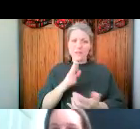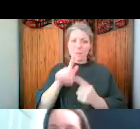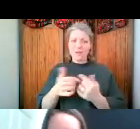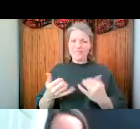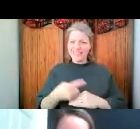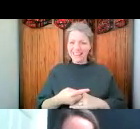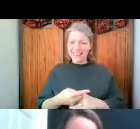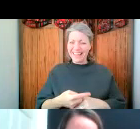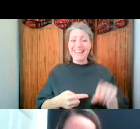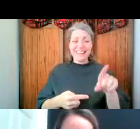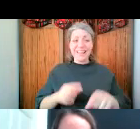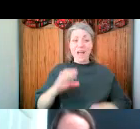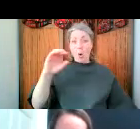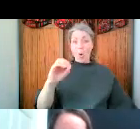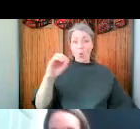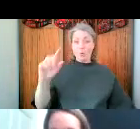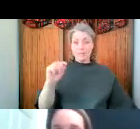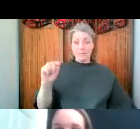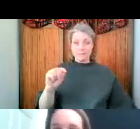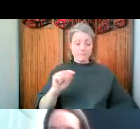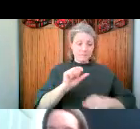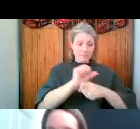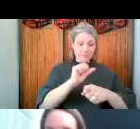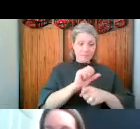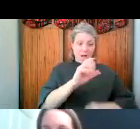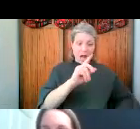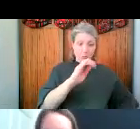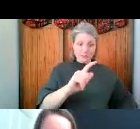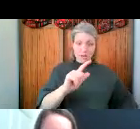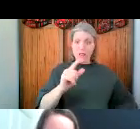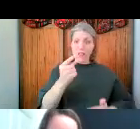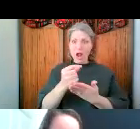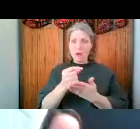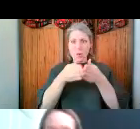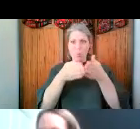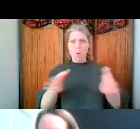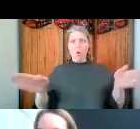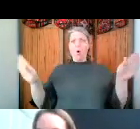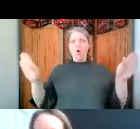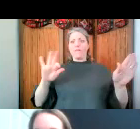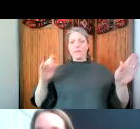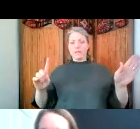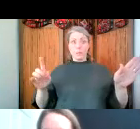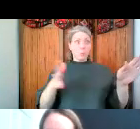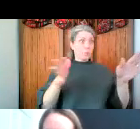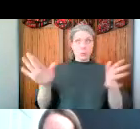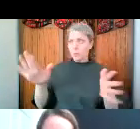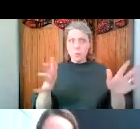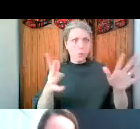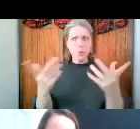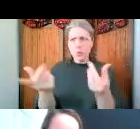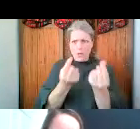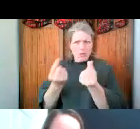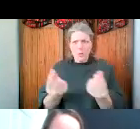So occupational therapy is a pretty broad field. We're all over the place, and many people don't know exactly what we